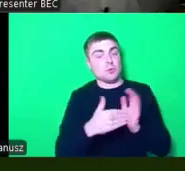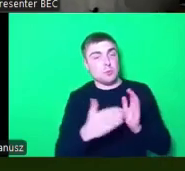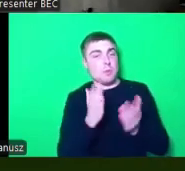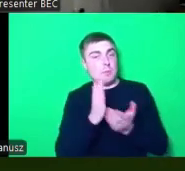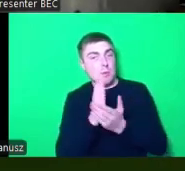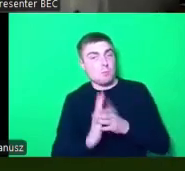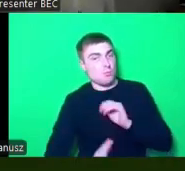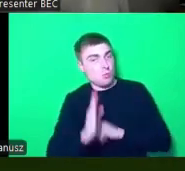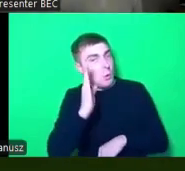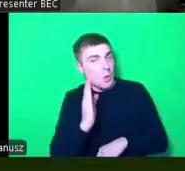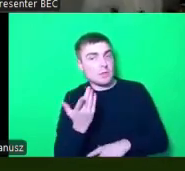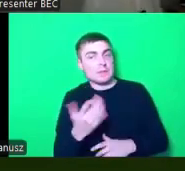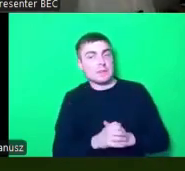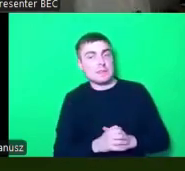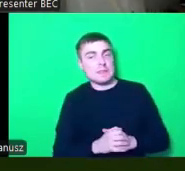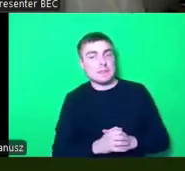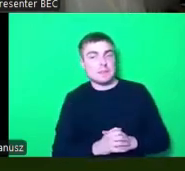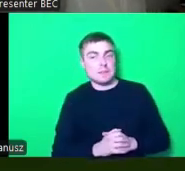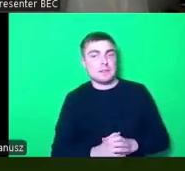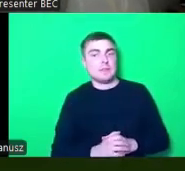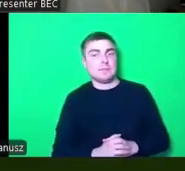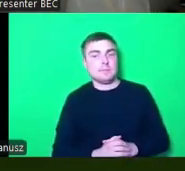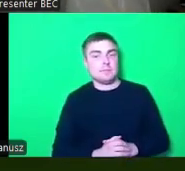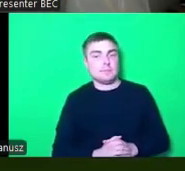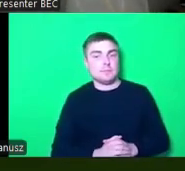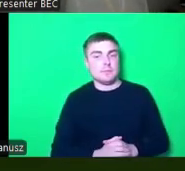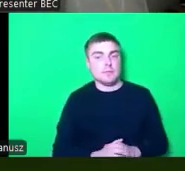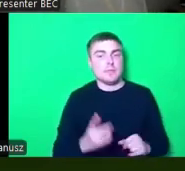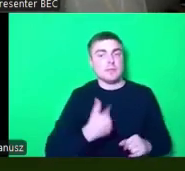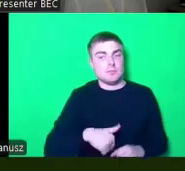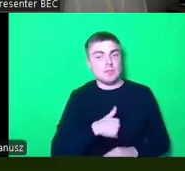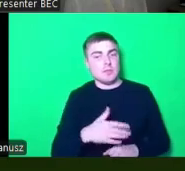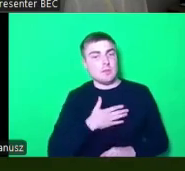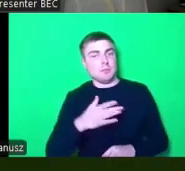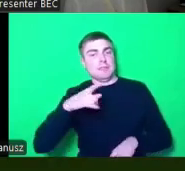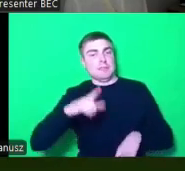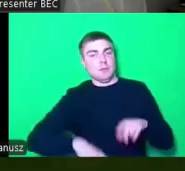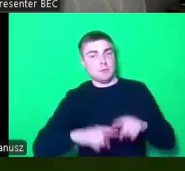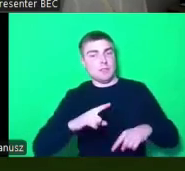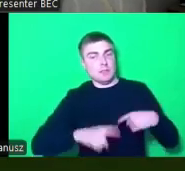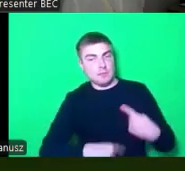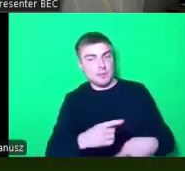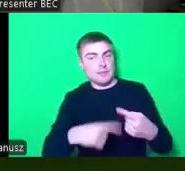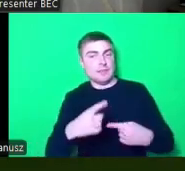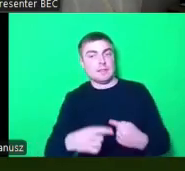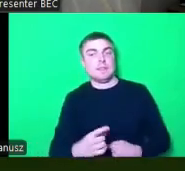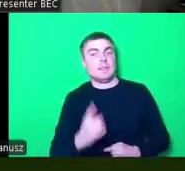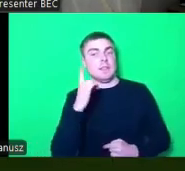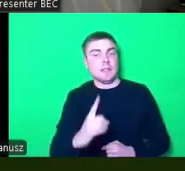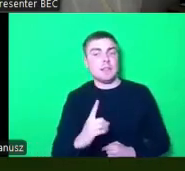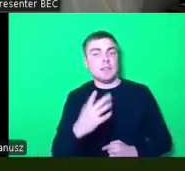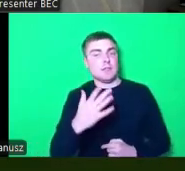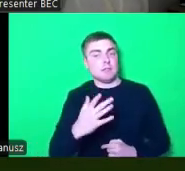migration. And we keep the natural processes, but we stimulate natural regeneration and